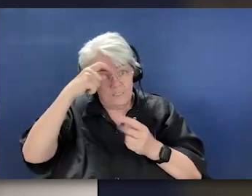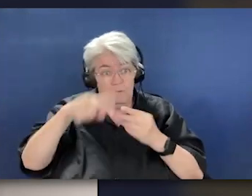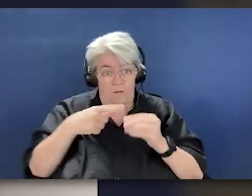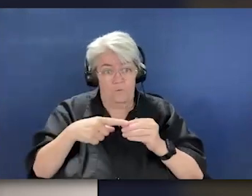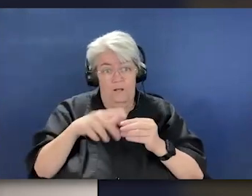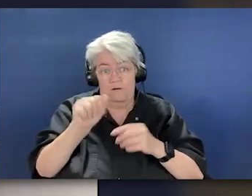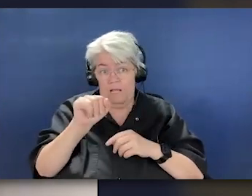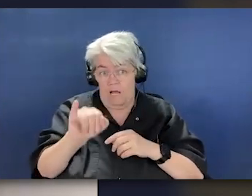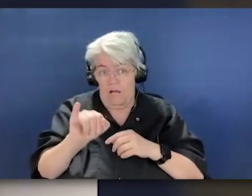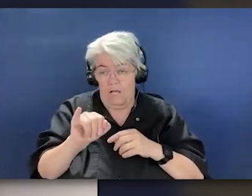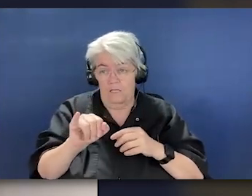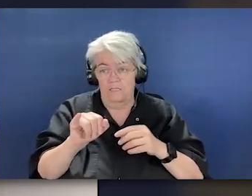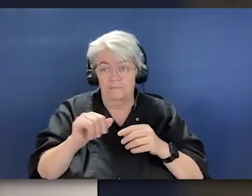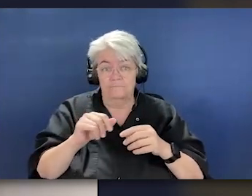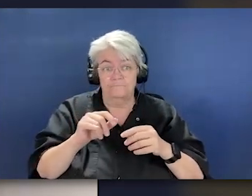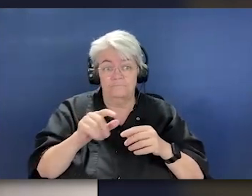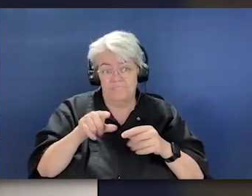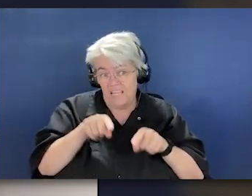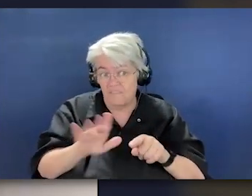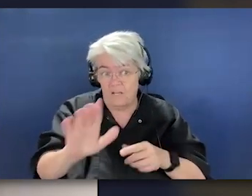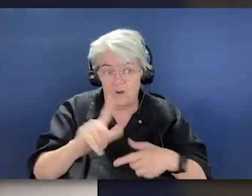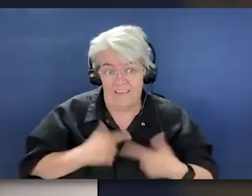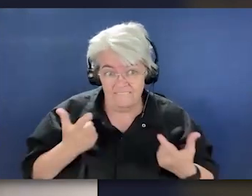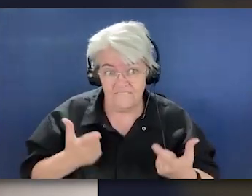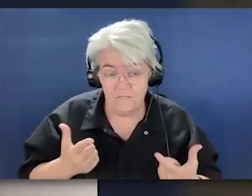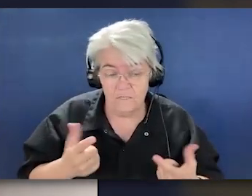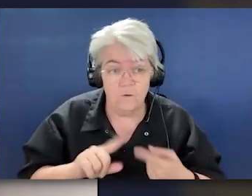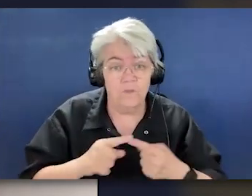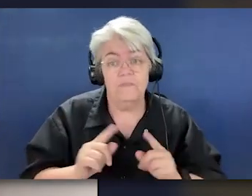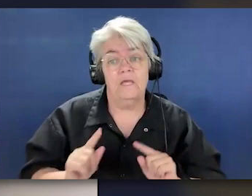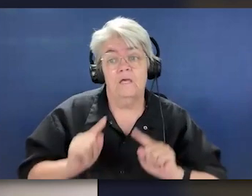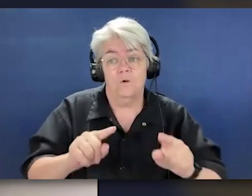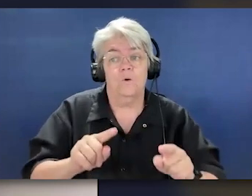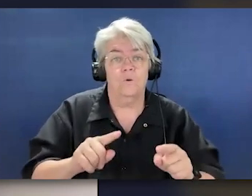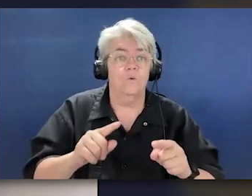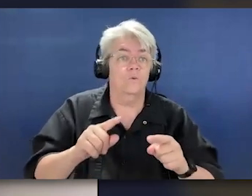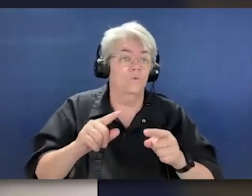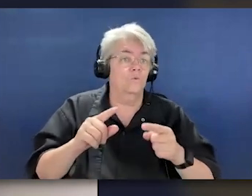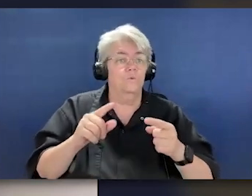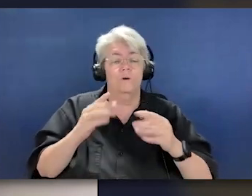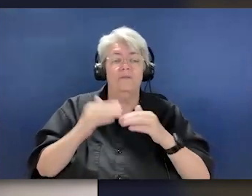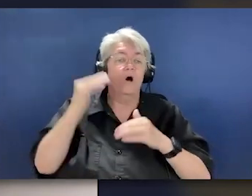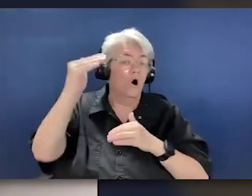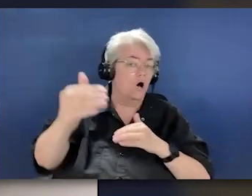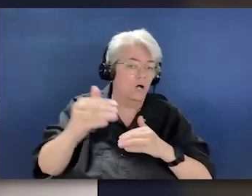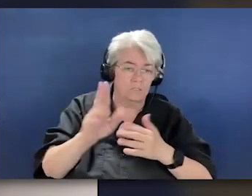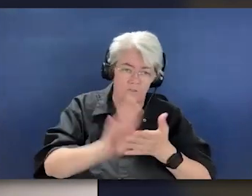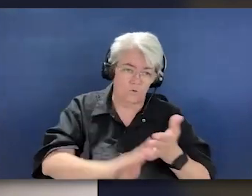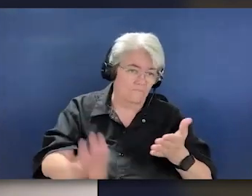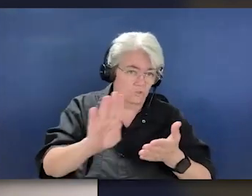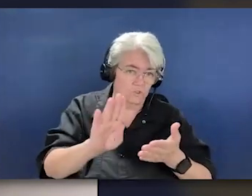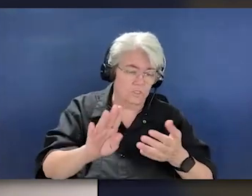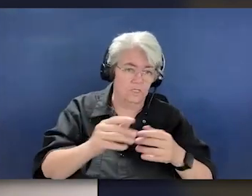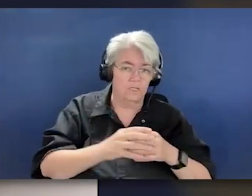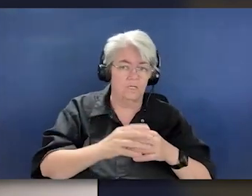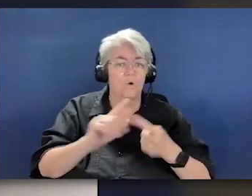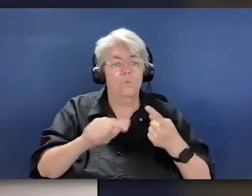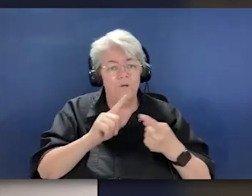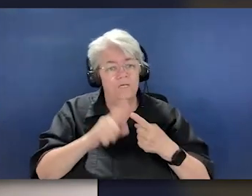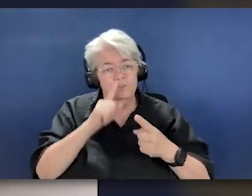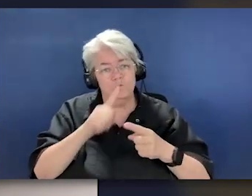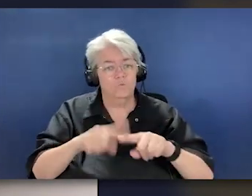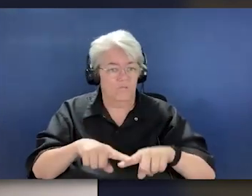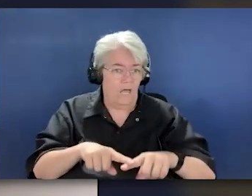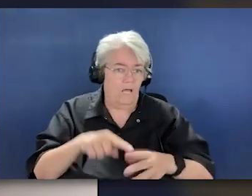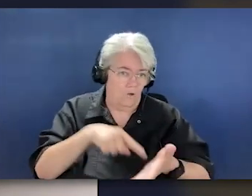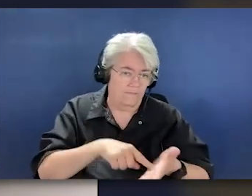AI in their life, when they go beyond the university, about when to rely on it and when